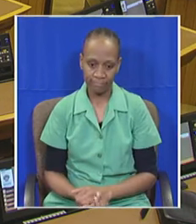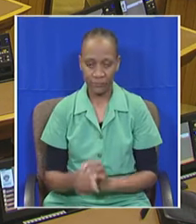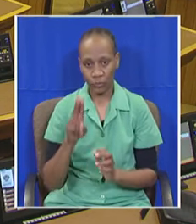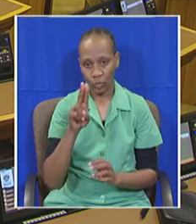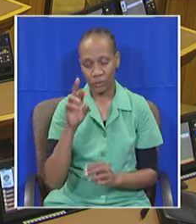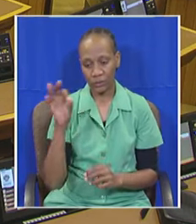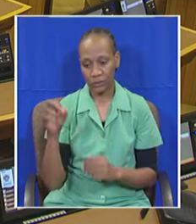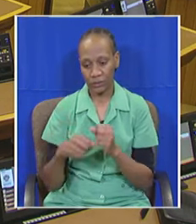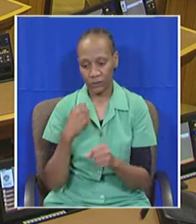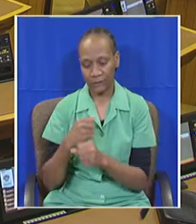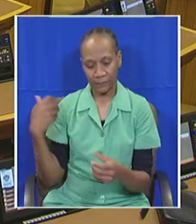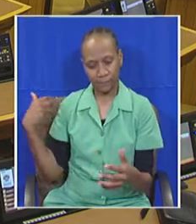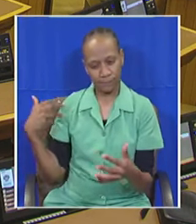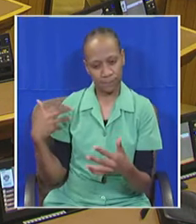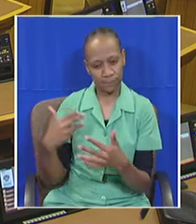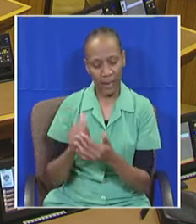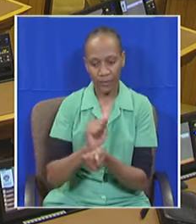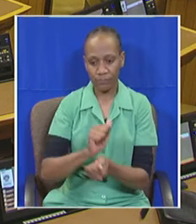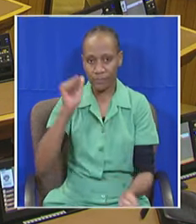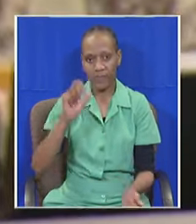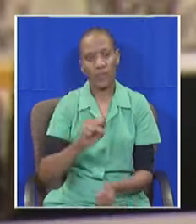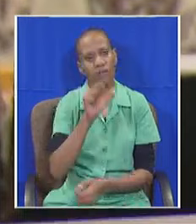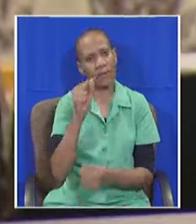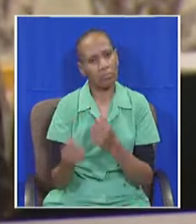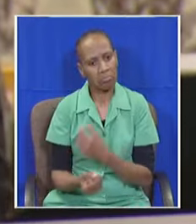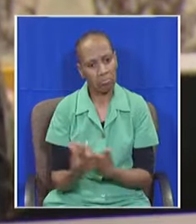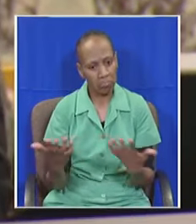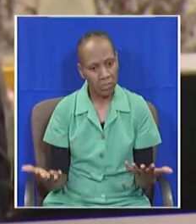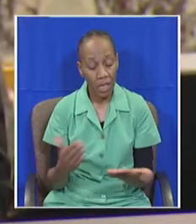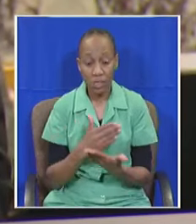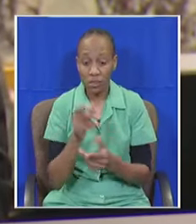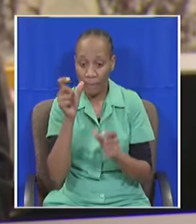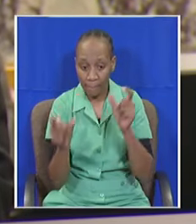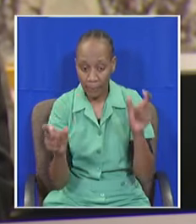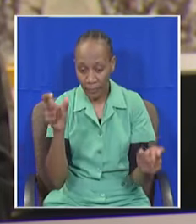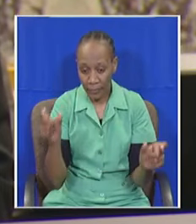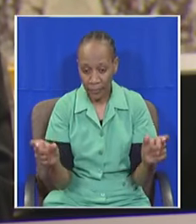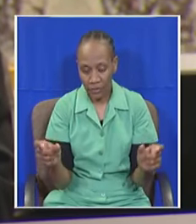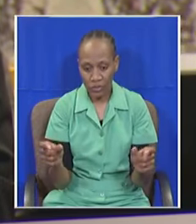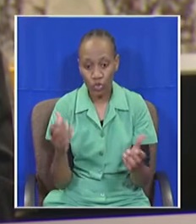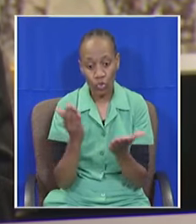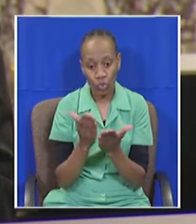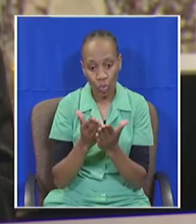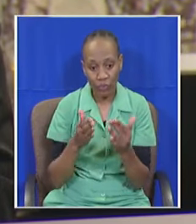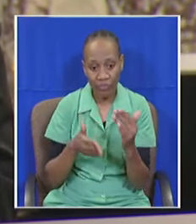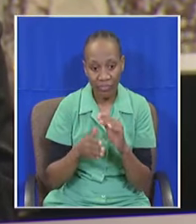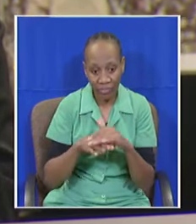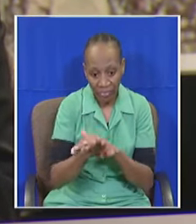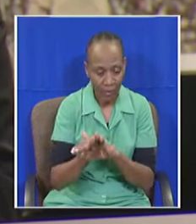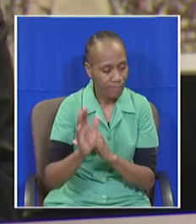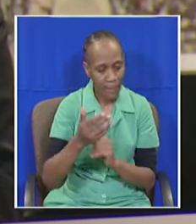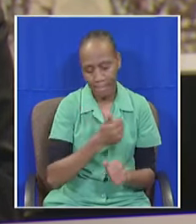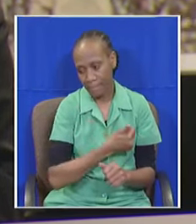23 years into our constitutional democracy, some learners are still being turned away from our public